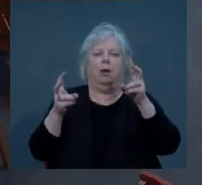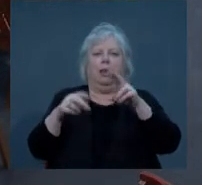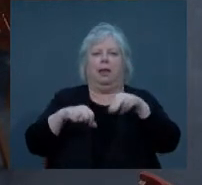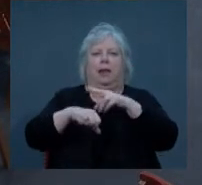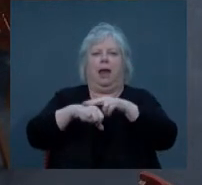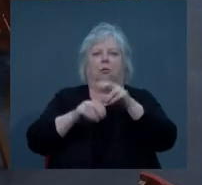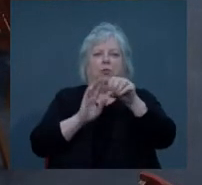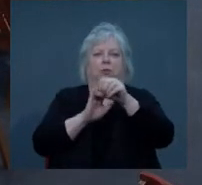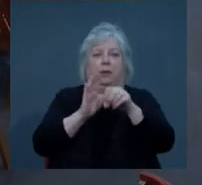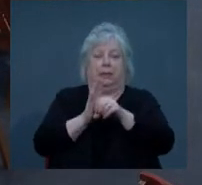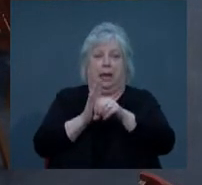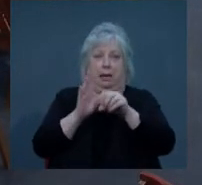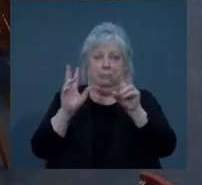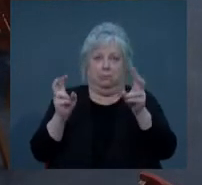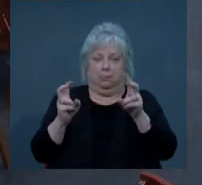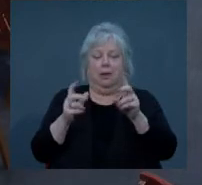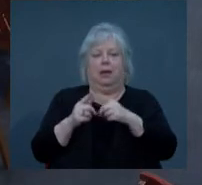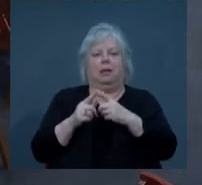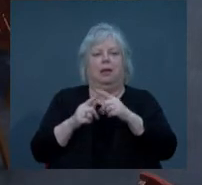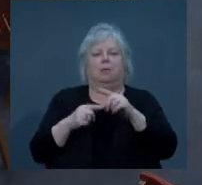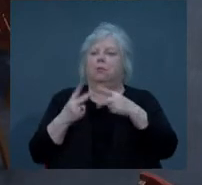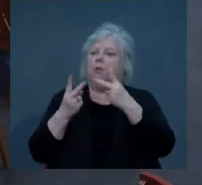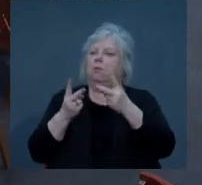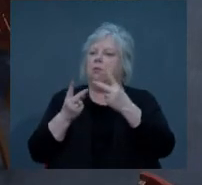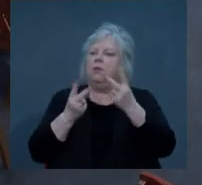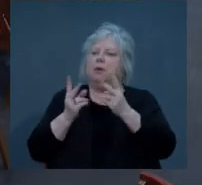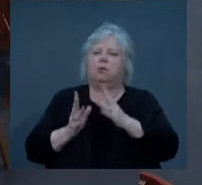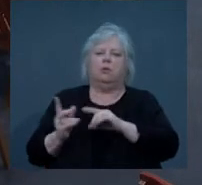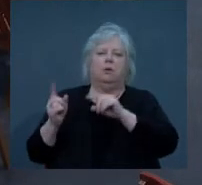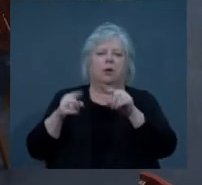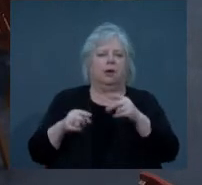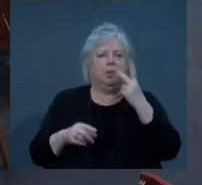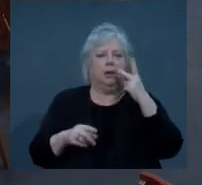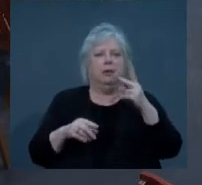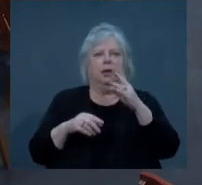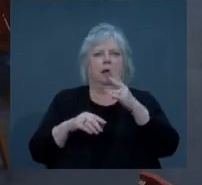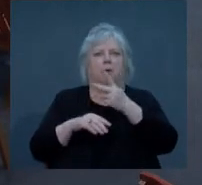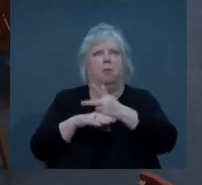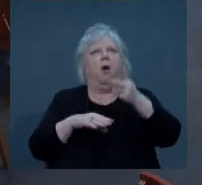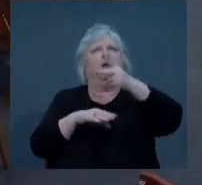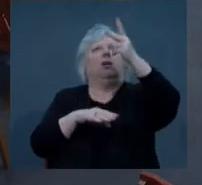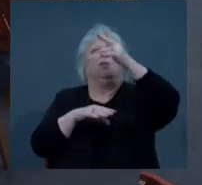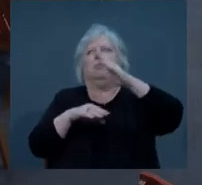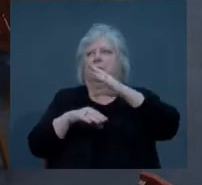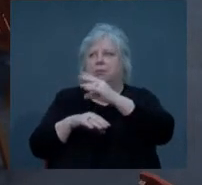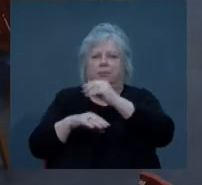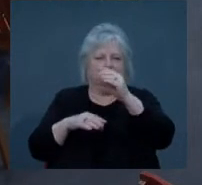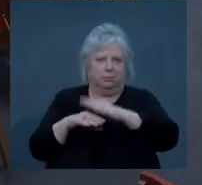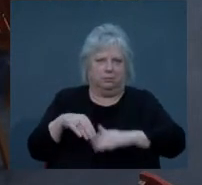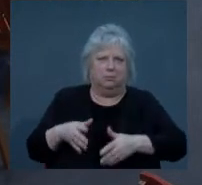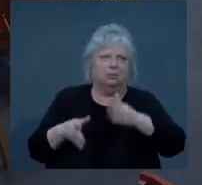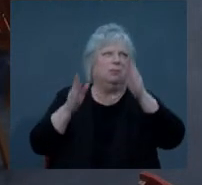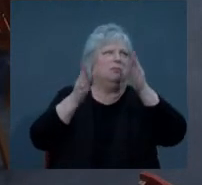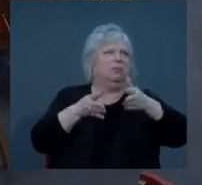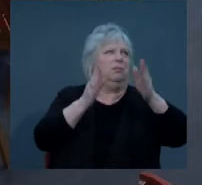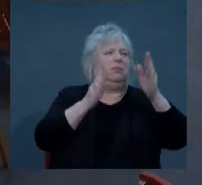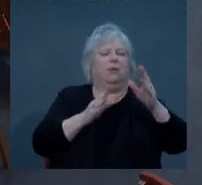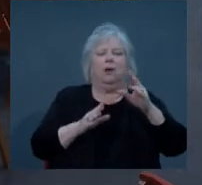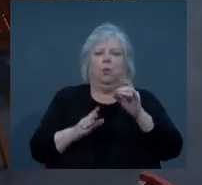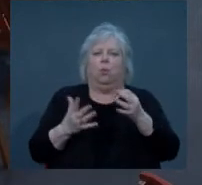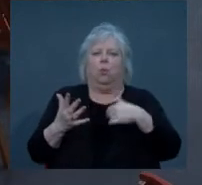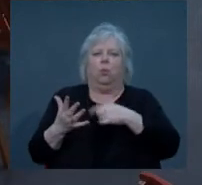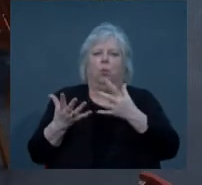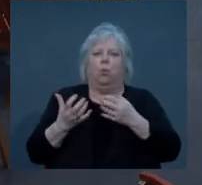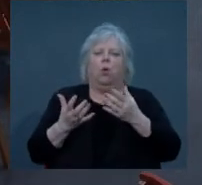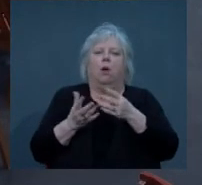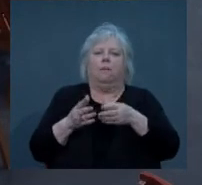come, and they're bombarded with just seeing a lot of huge parking structures when we're trying to get foot traffic down there. If we have